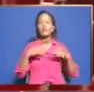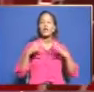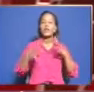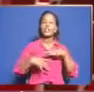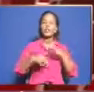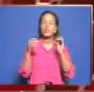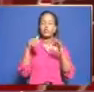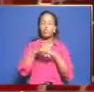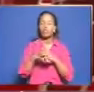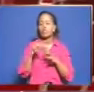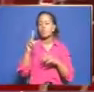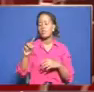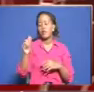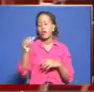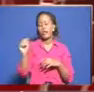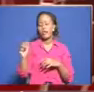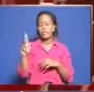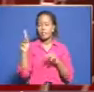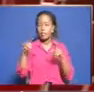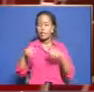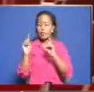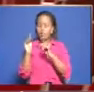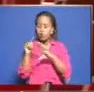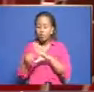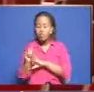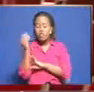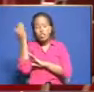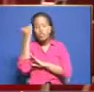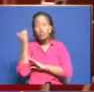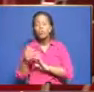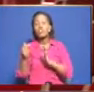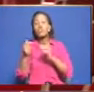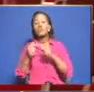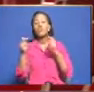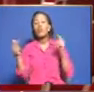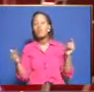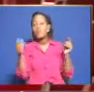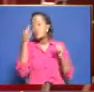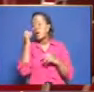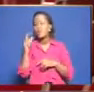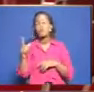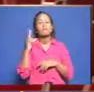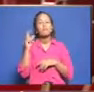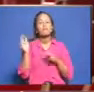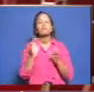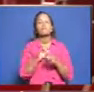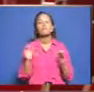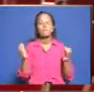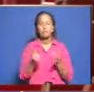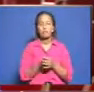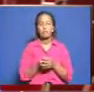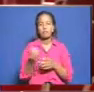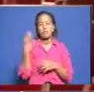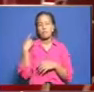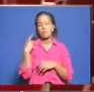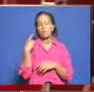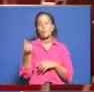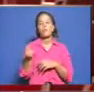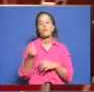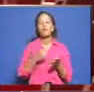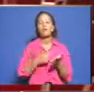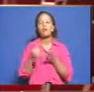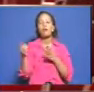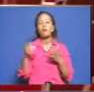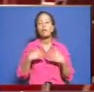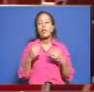LSK, that went to court to oppose this move, saying that it was not legal. In the last few weeks, we got a verdict from the High